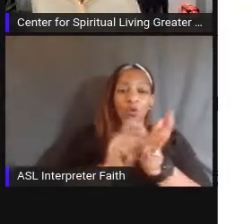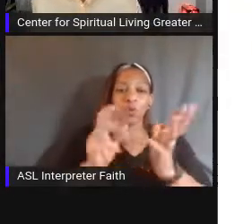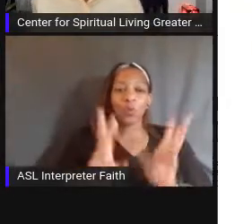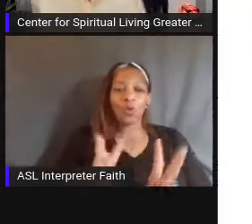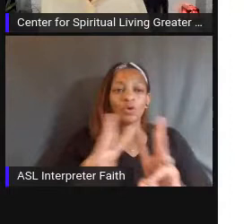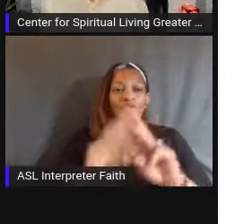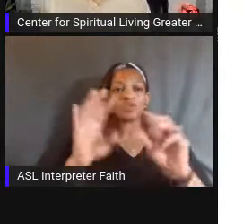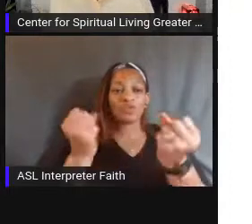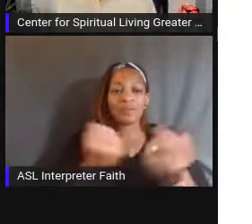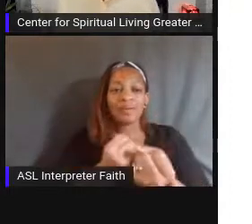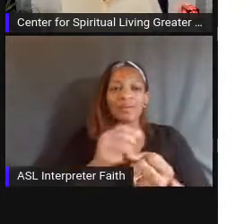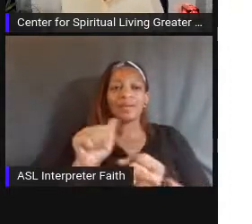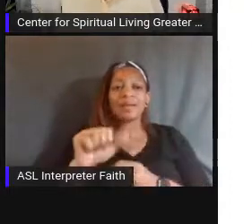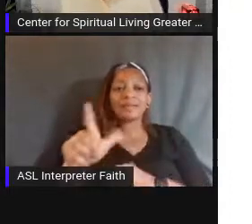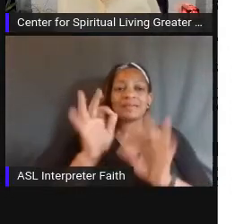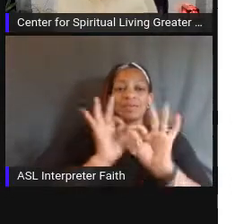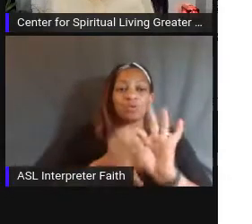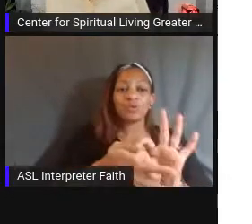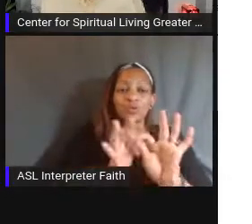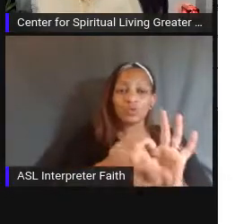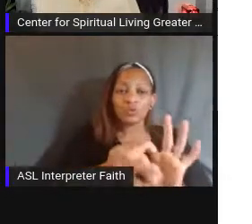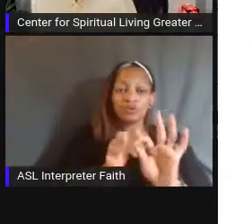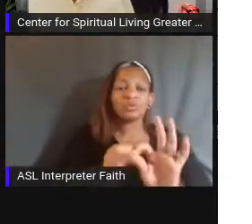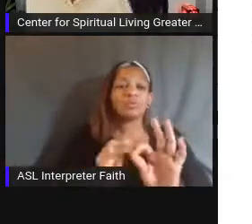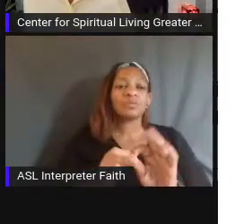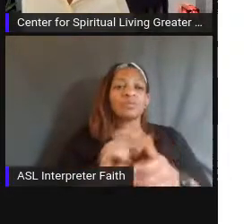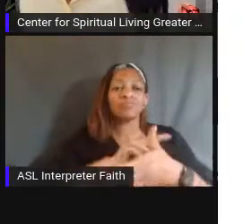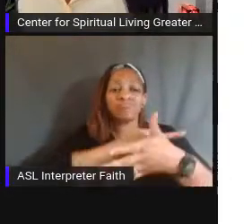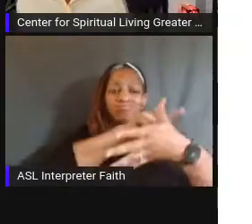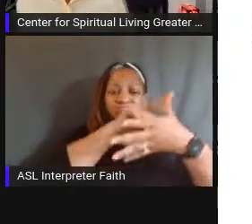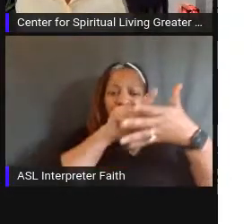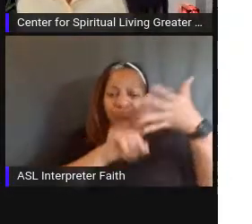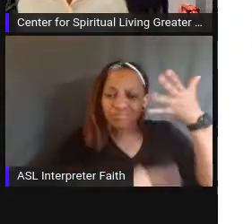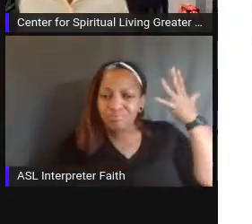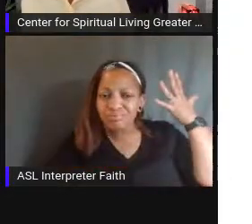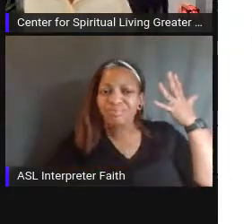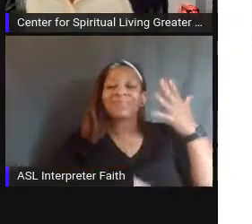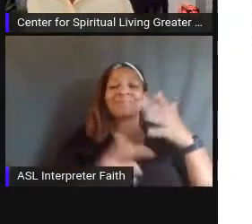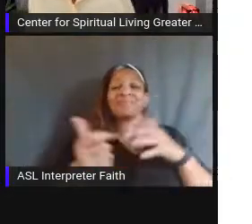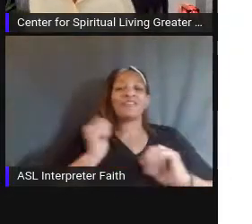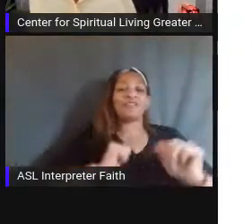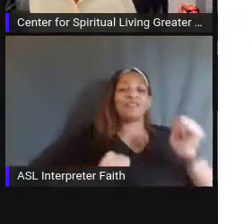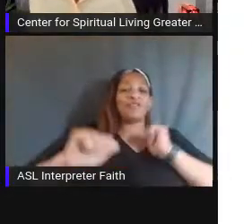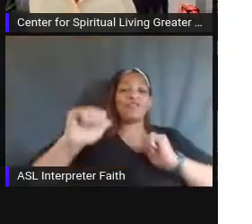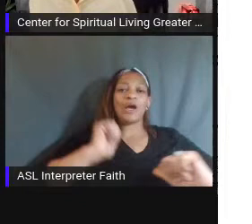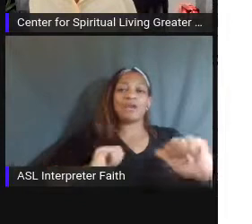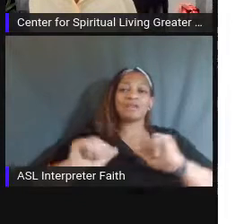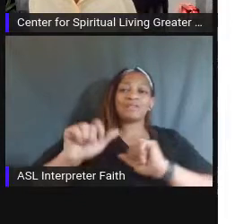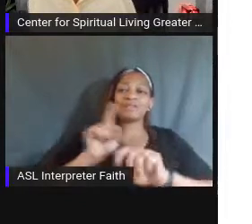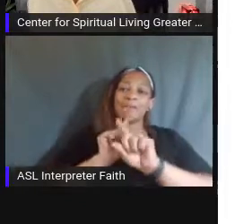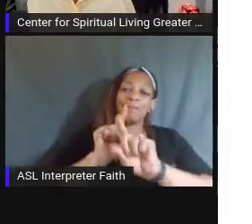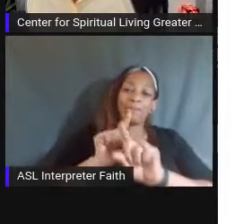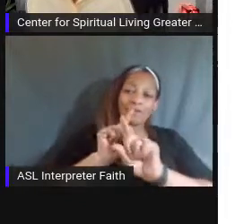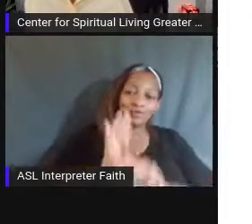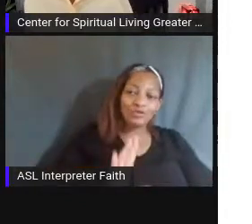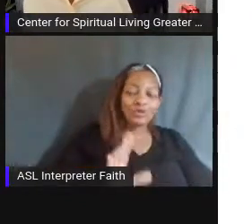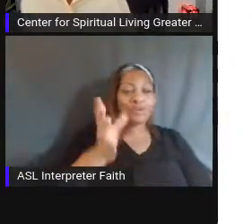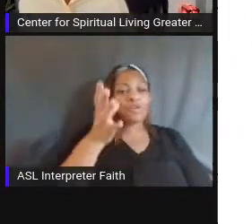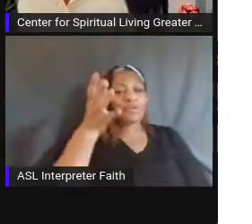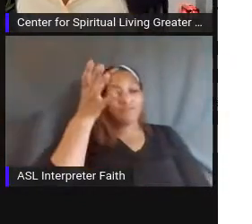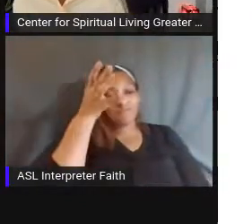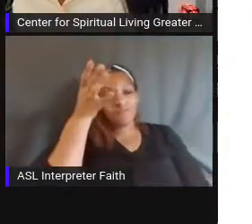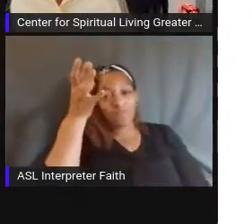artist, ASL interpreter, and ASL performing artist, mentor, father, grandfather,